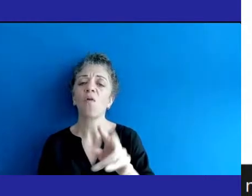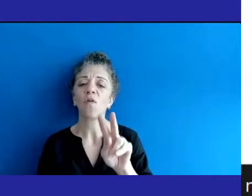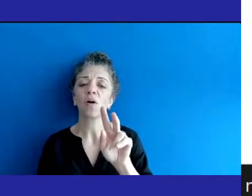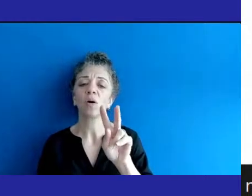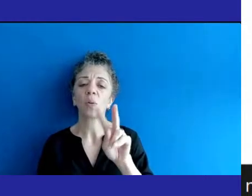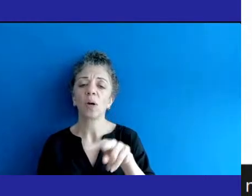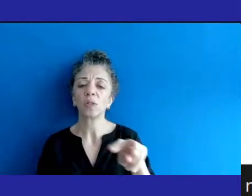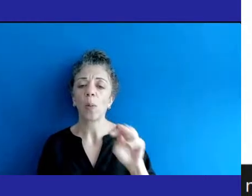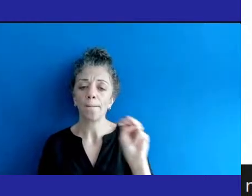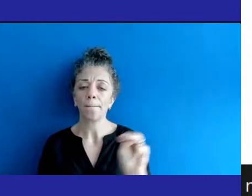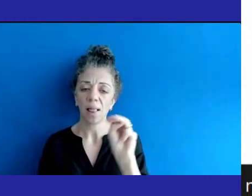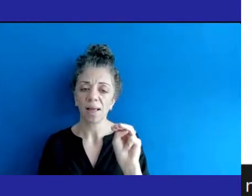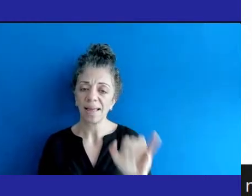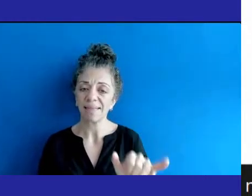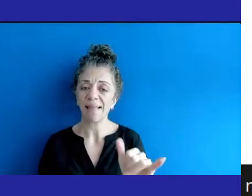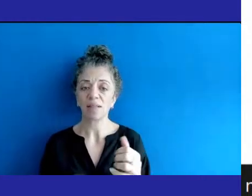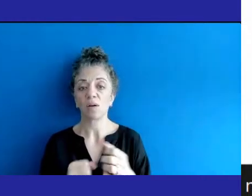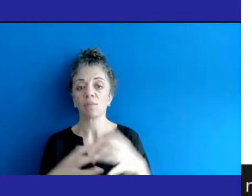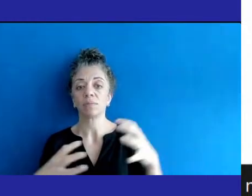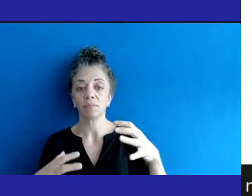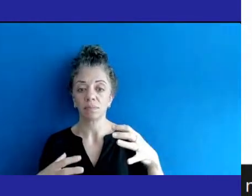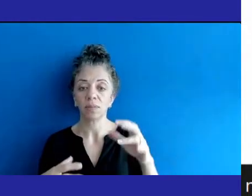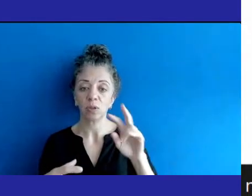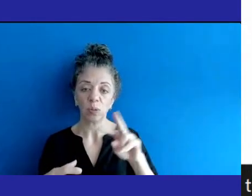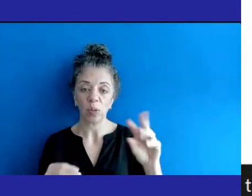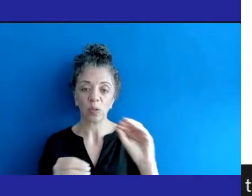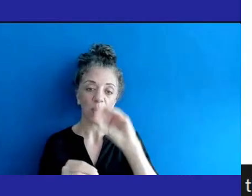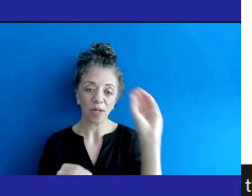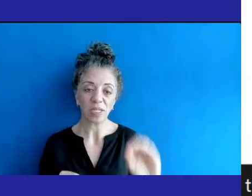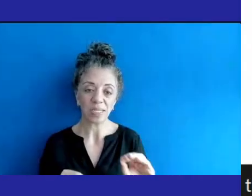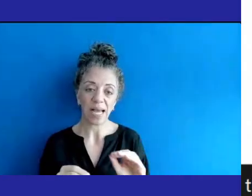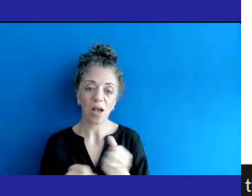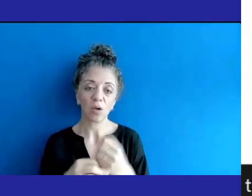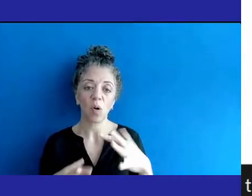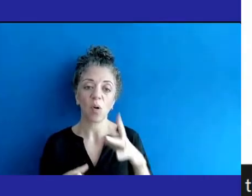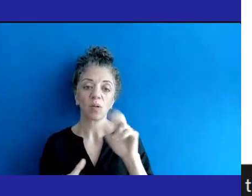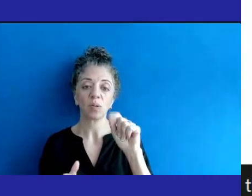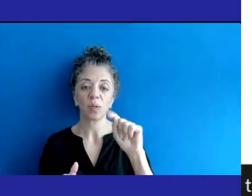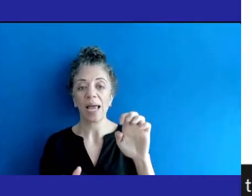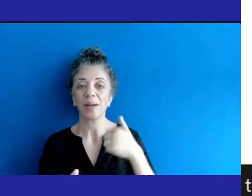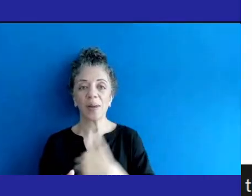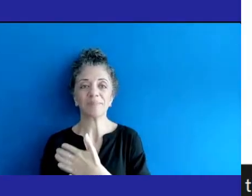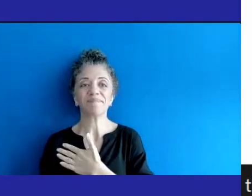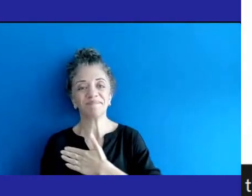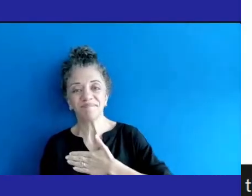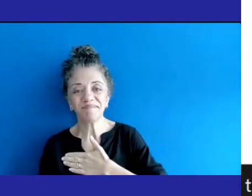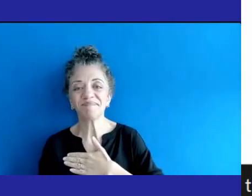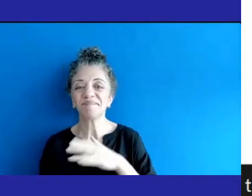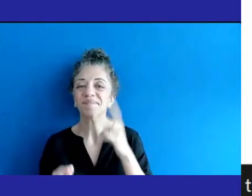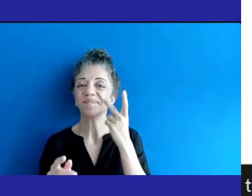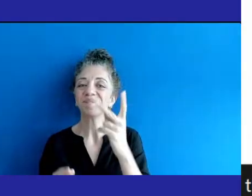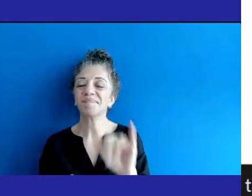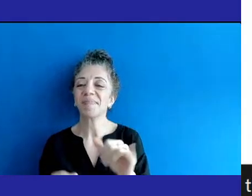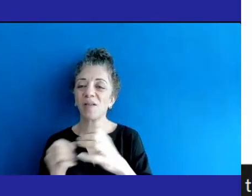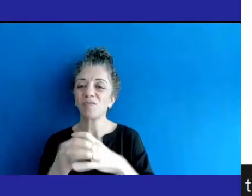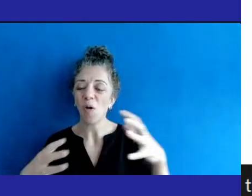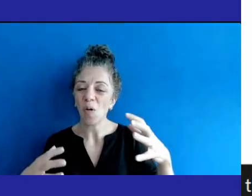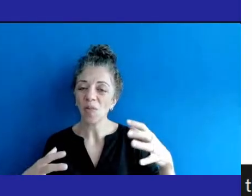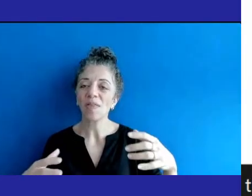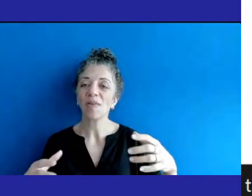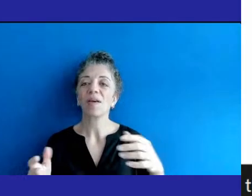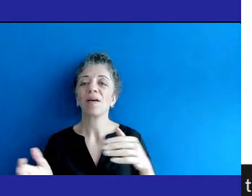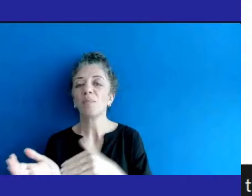this contract. So we've been very pleased to see this growth, and our investment in providers and PAGNI to help meet it